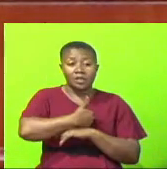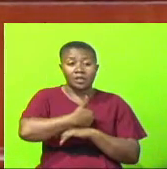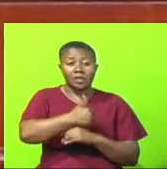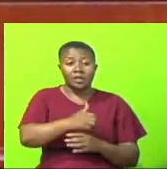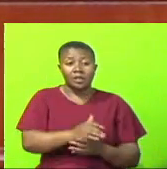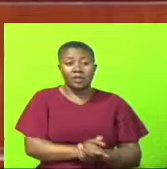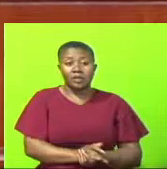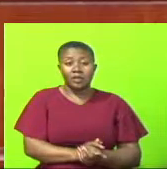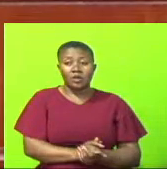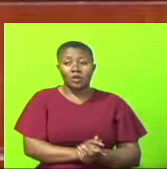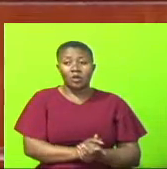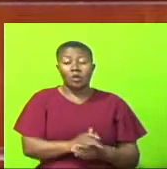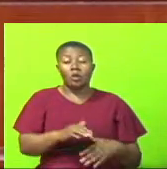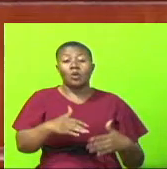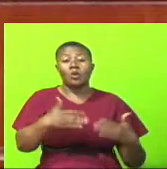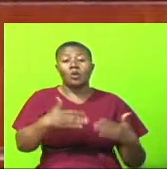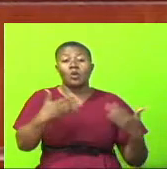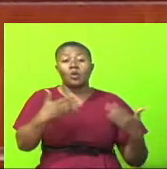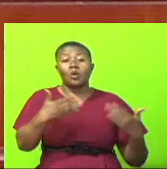hailed,